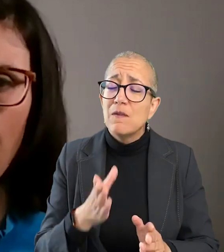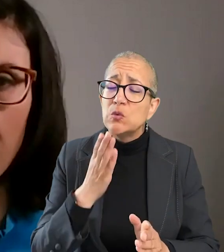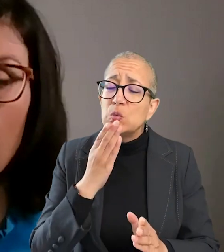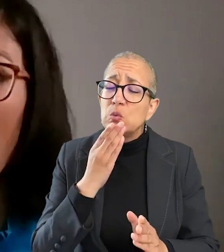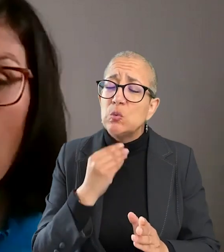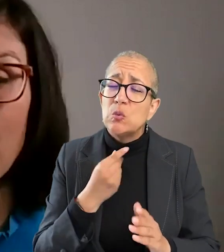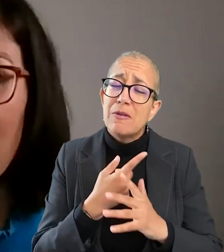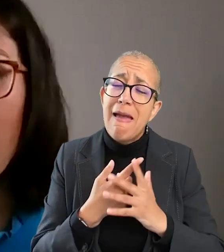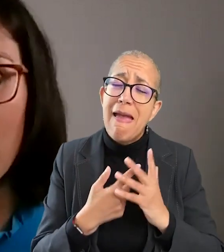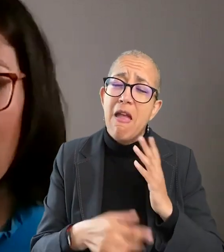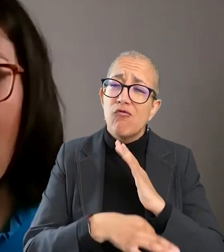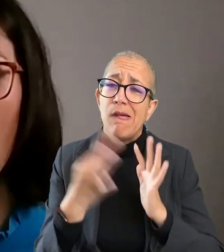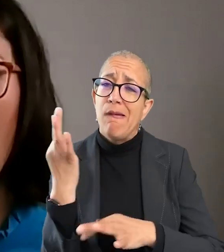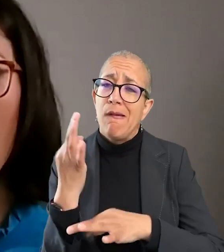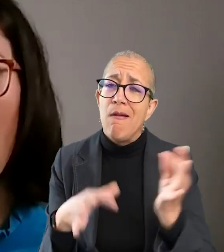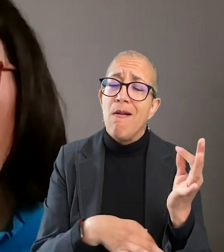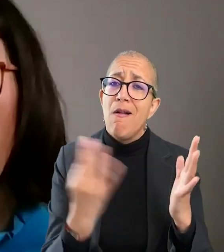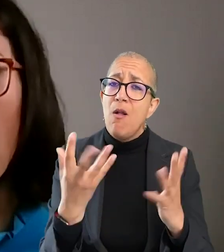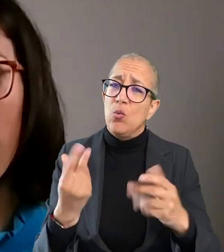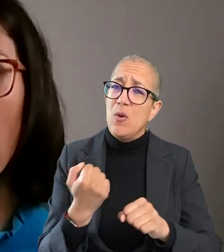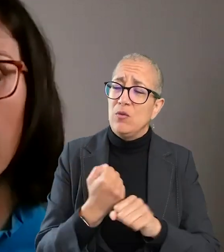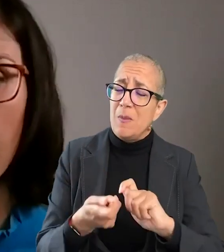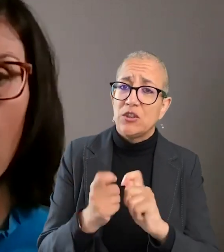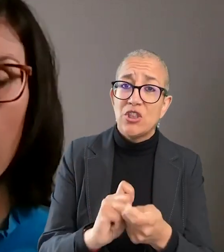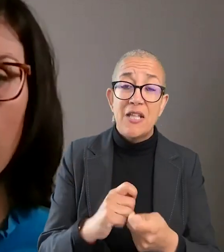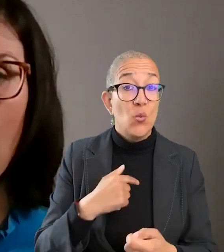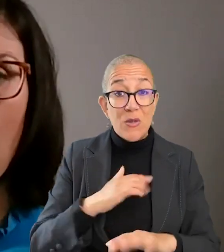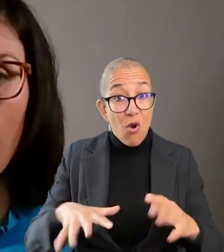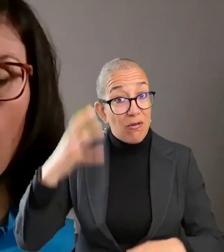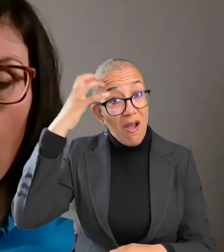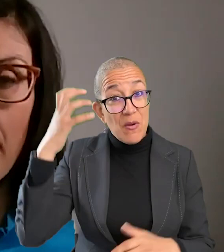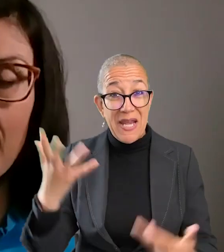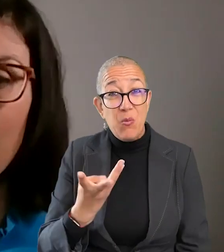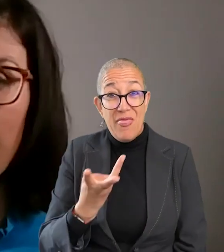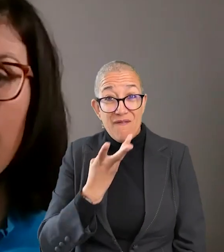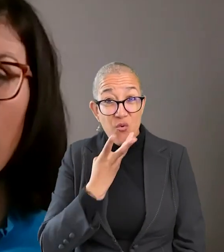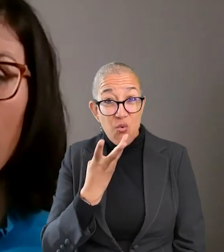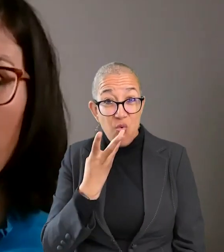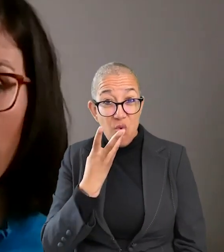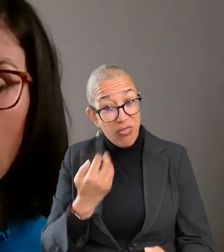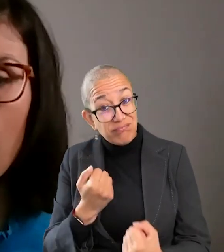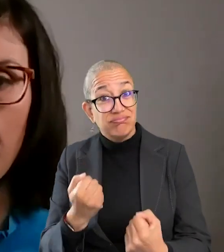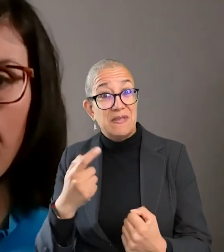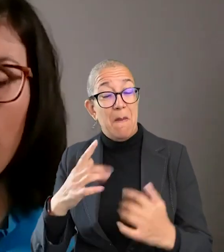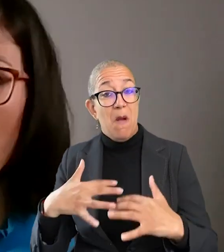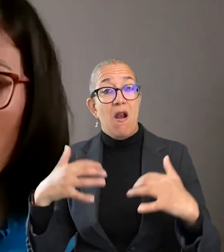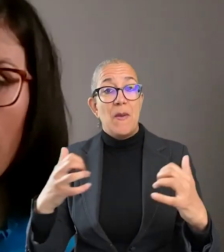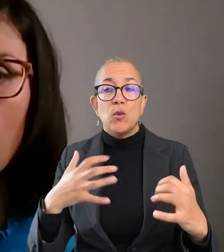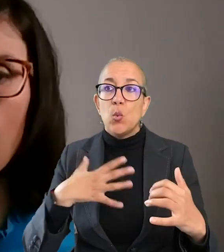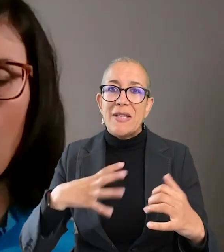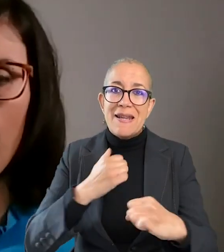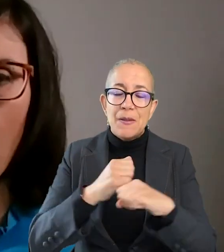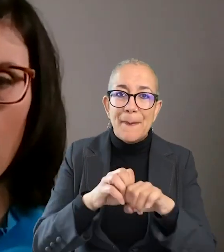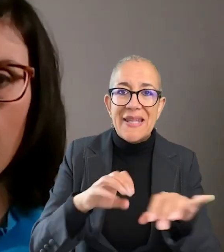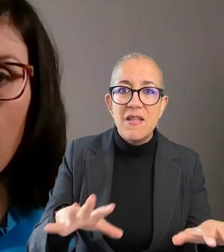make change. We are not in government now. We are the fourth force in Parliament. What we need is a leader who can use the media, who can